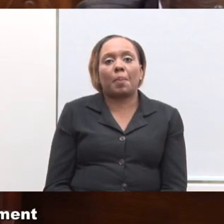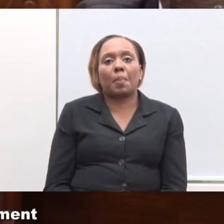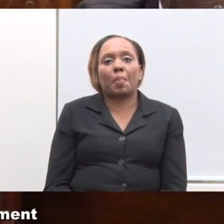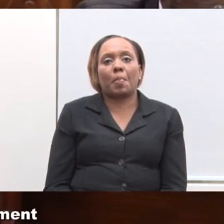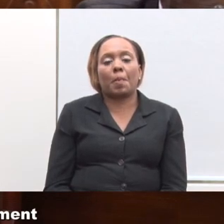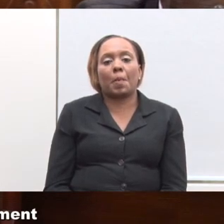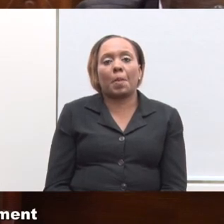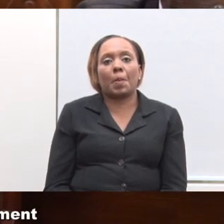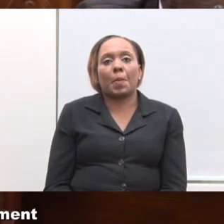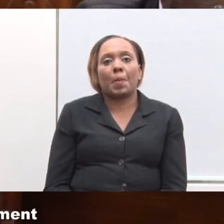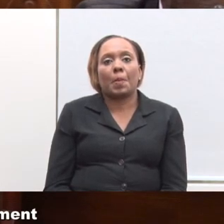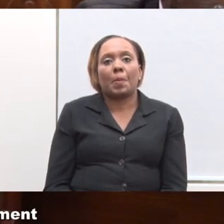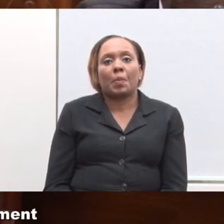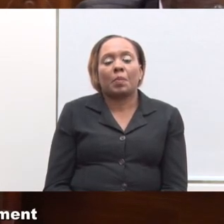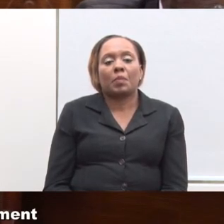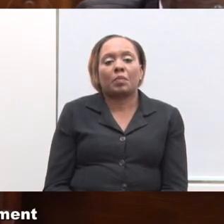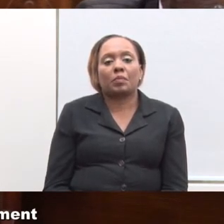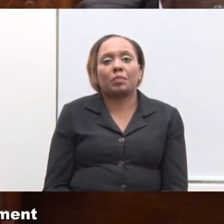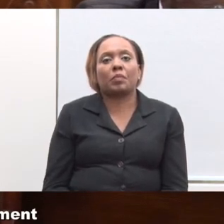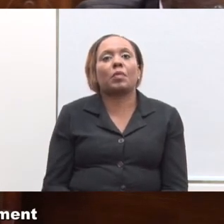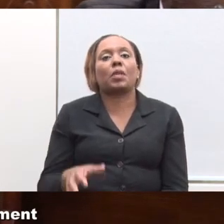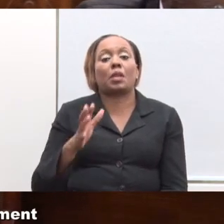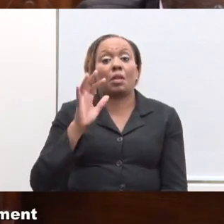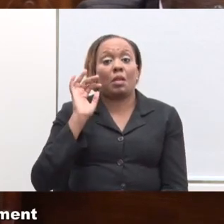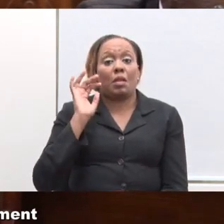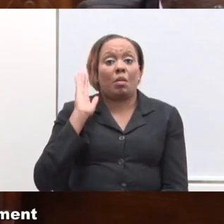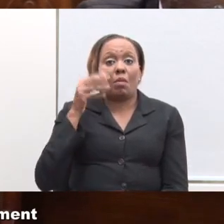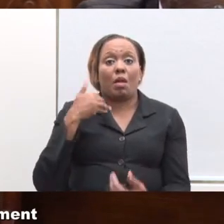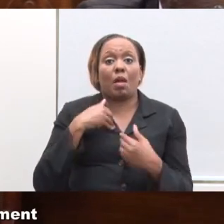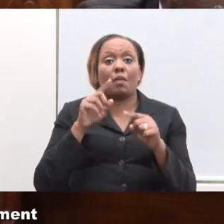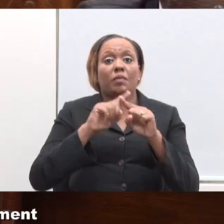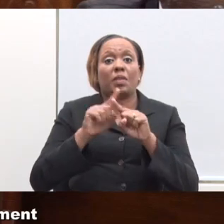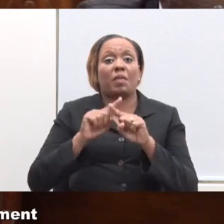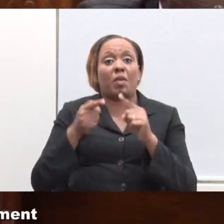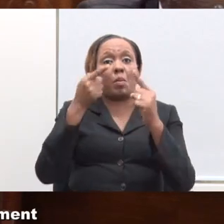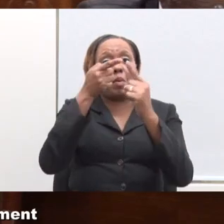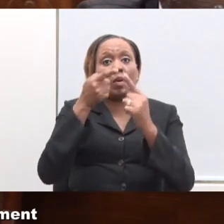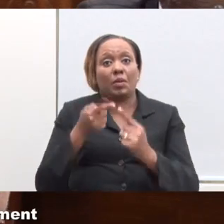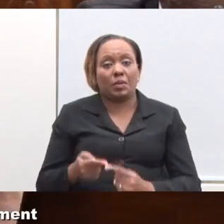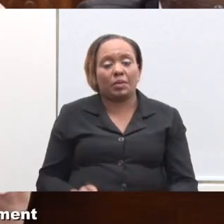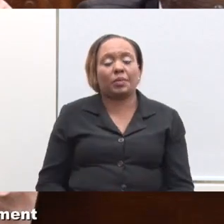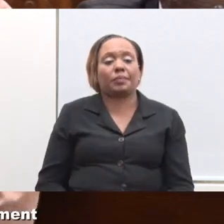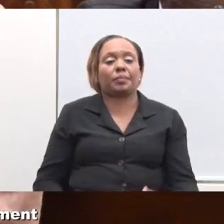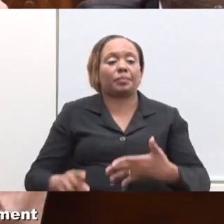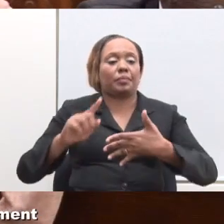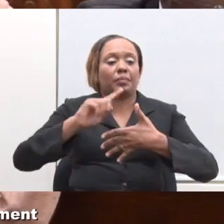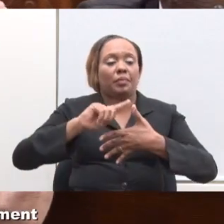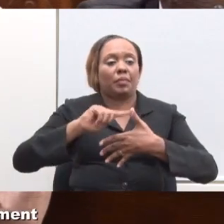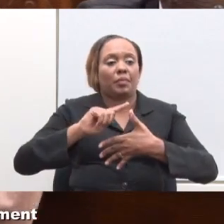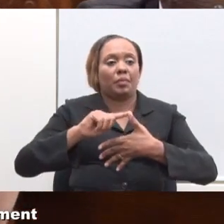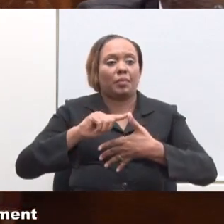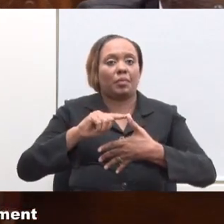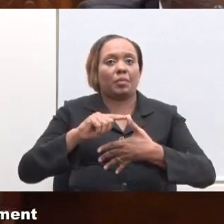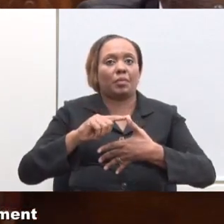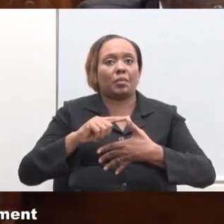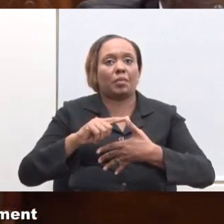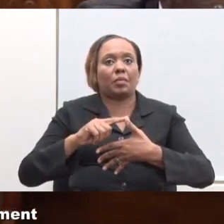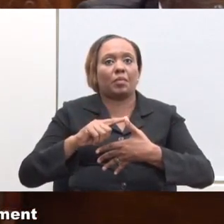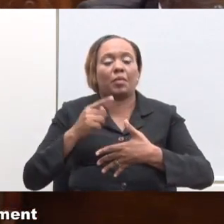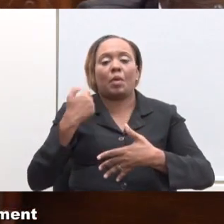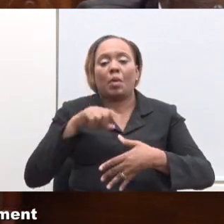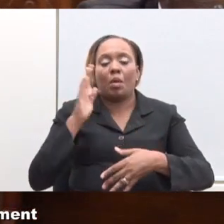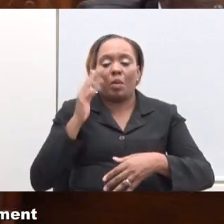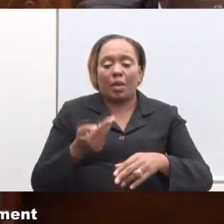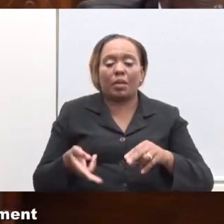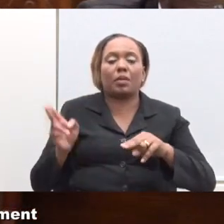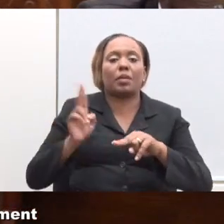Consisting of a number of initiatives. 1, we will support the likely increase in demand for the services of the welfare